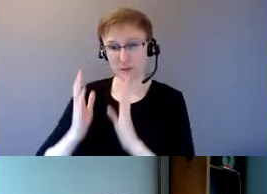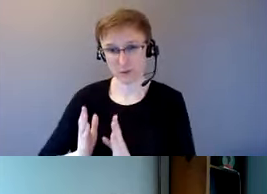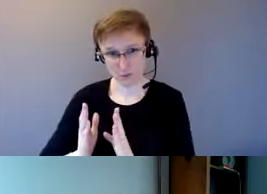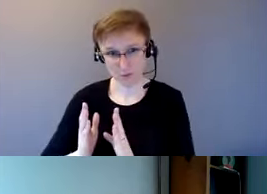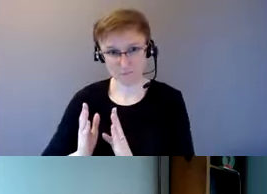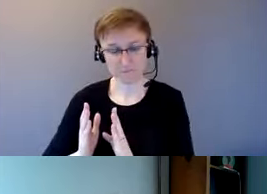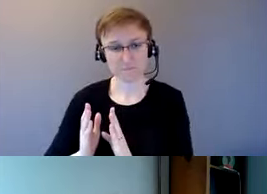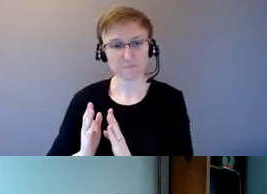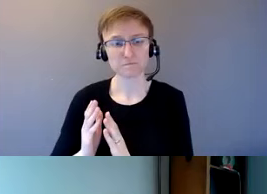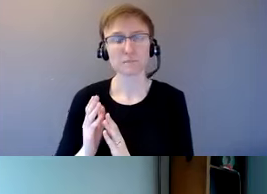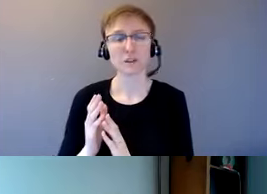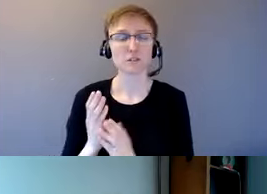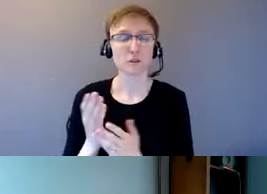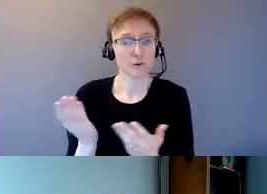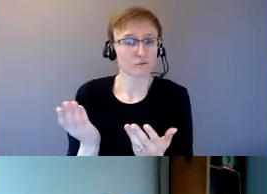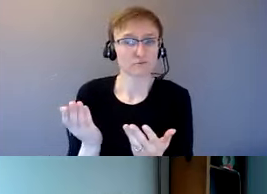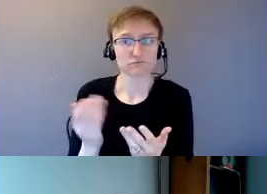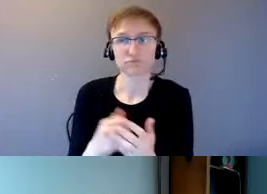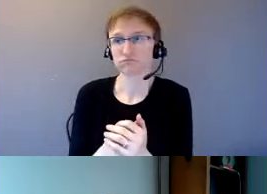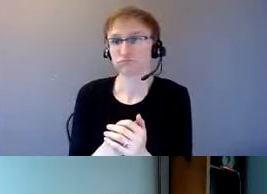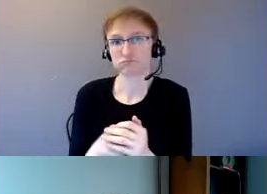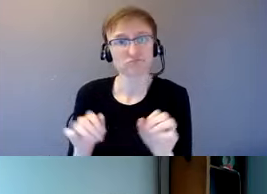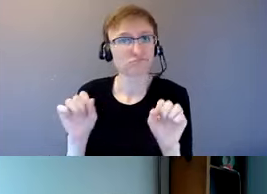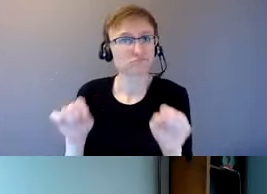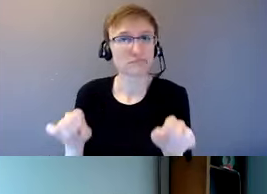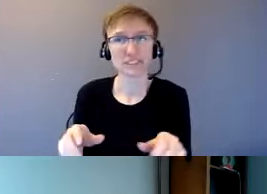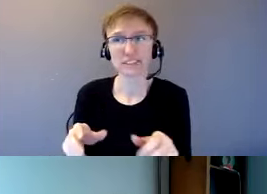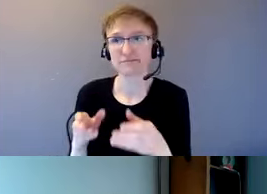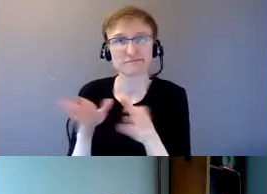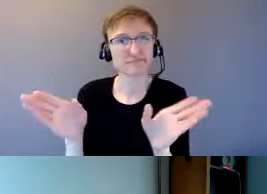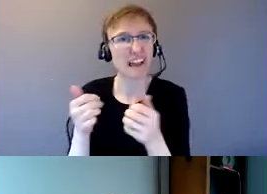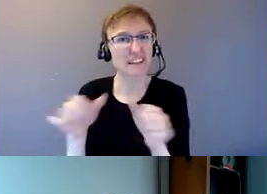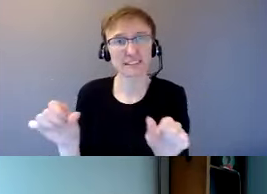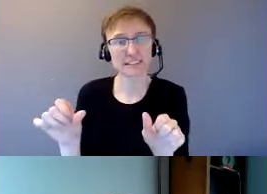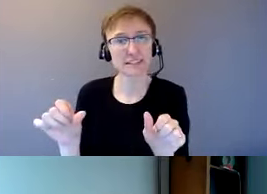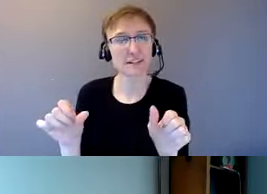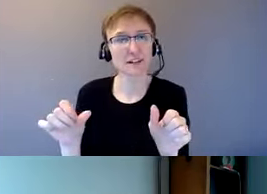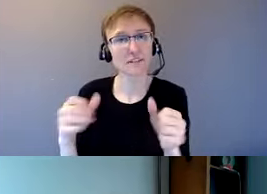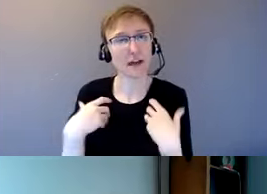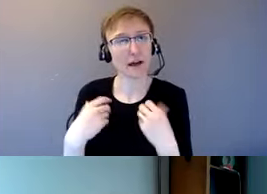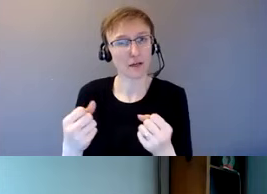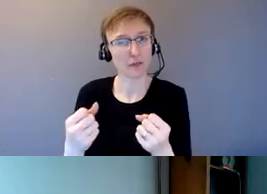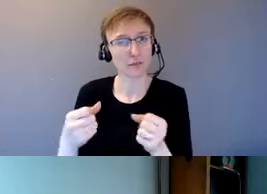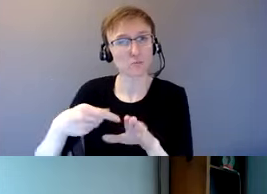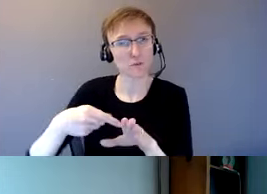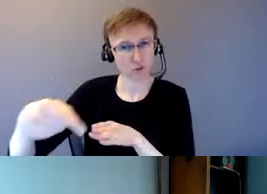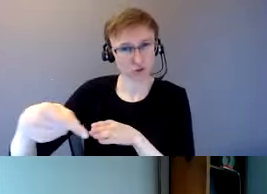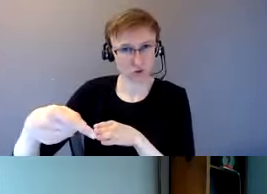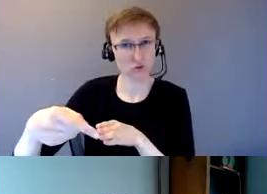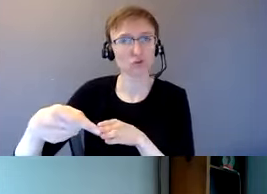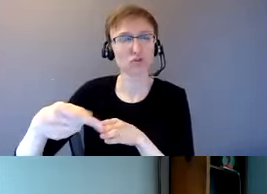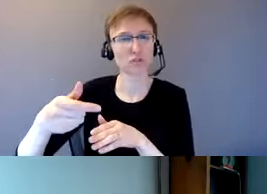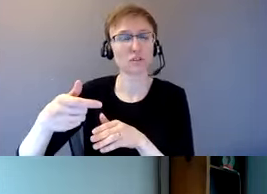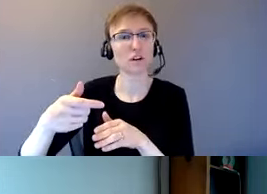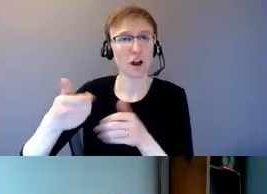an evaluator could be any of the professional regulated health professionals, but typically it's done under the Healthcare